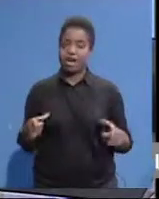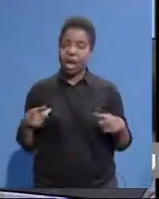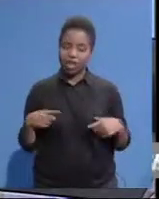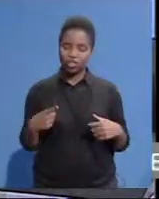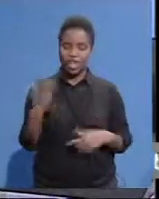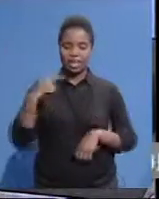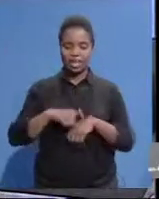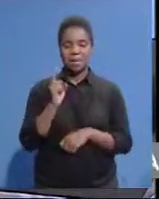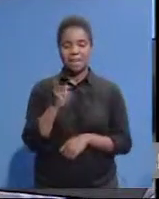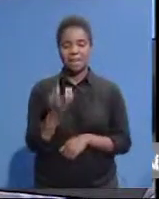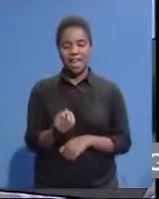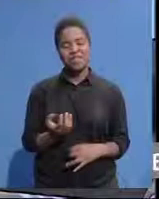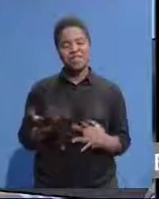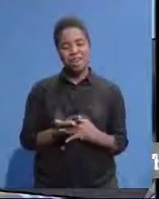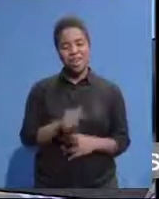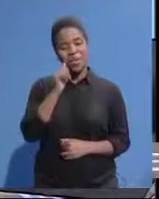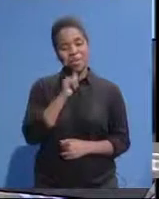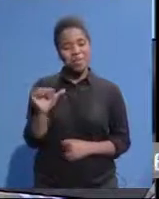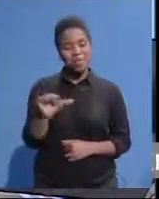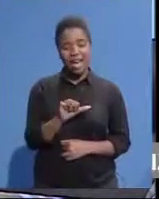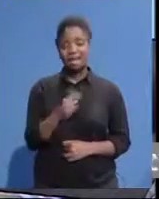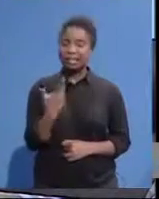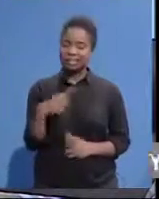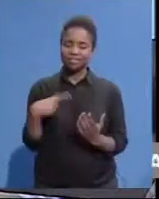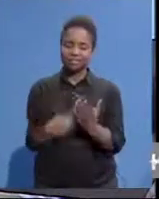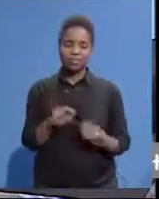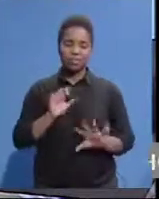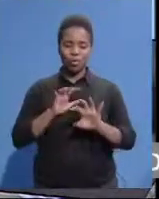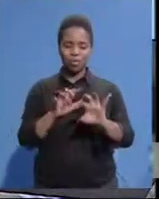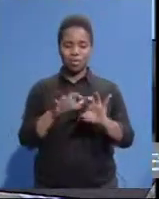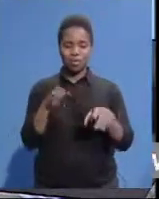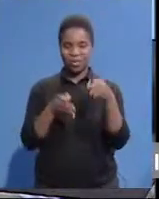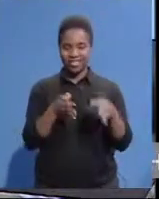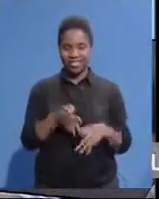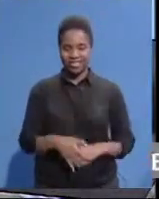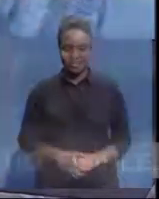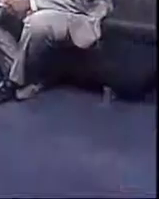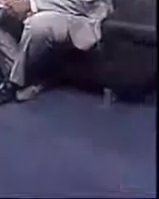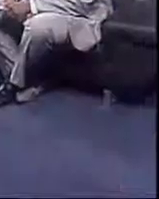a short break, and when we come back, we take a look at protest politics. Stay with us.